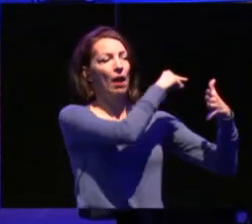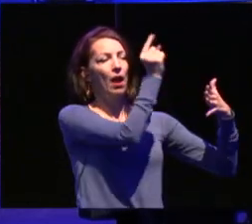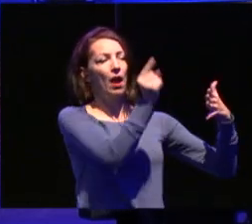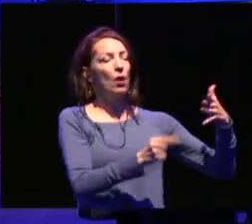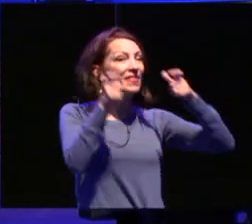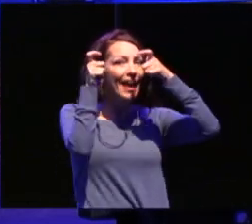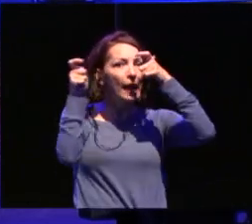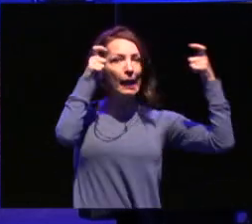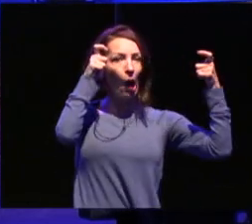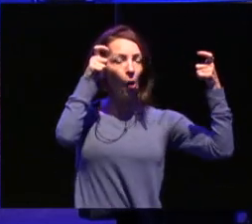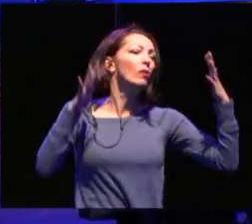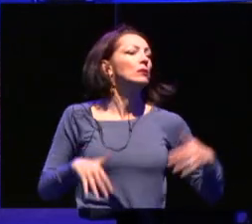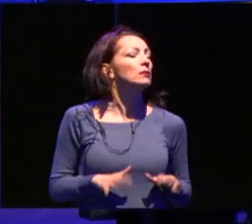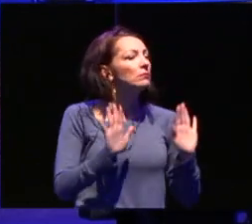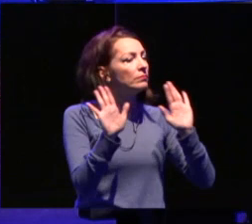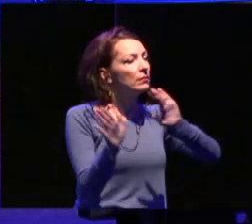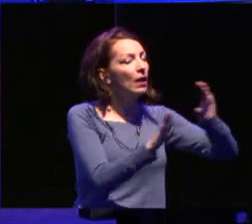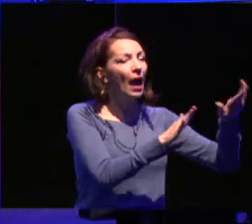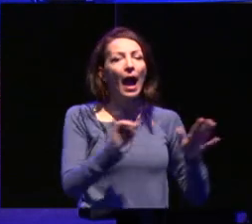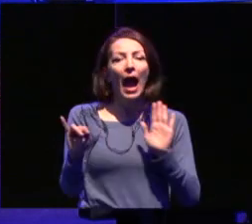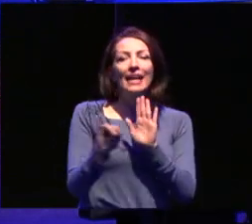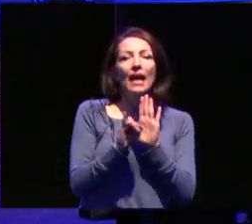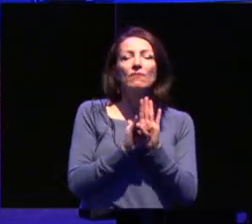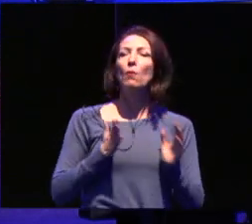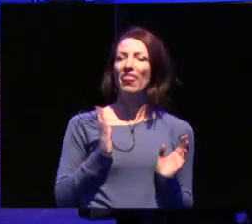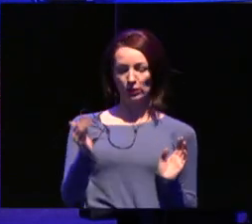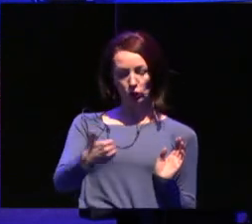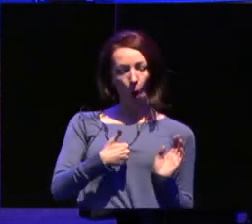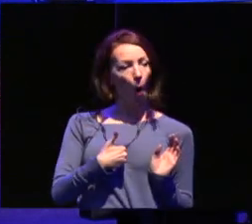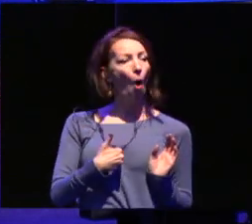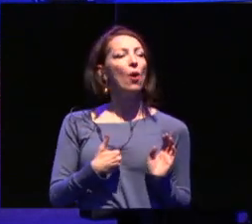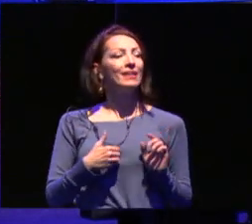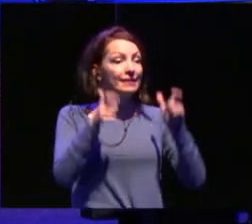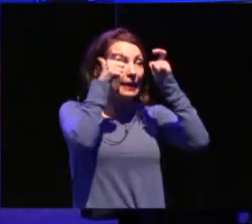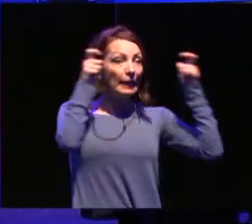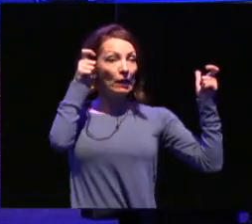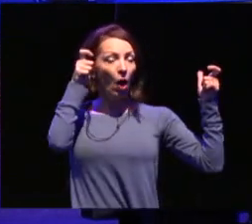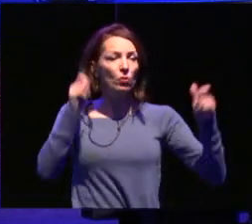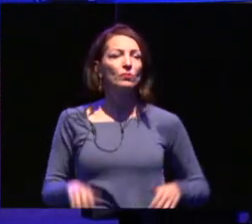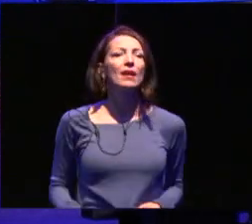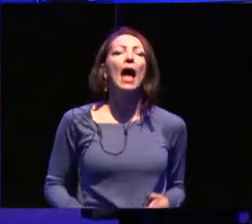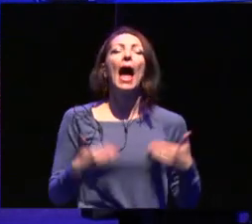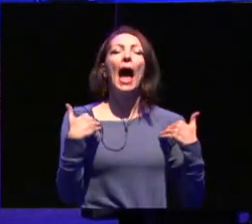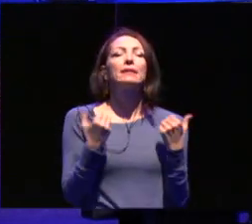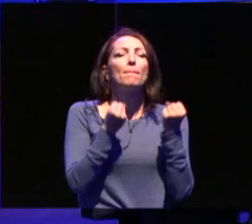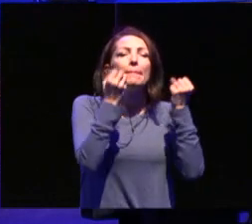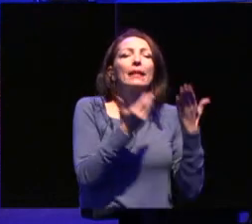the ego and you start identifying with your soul. The ego is a